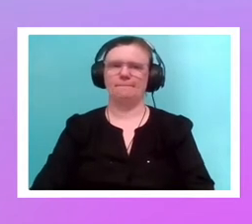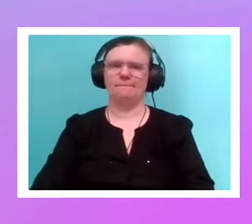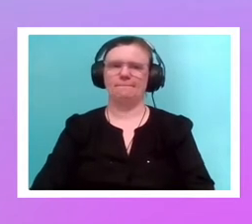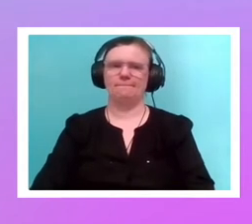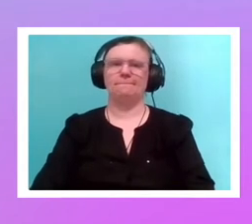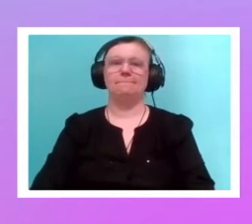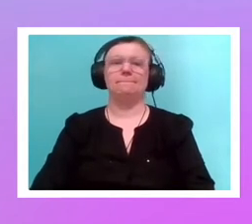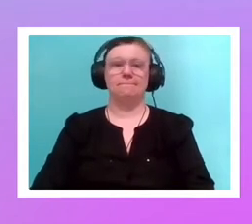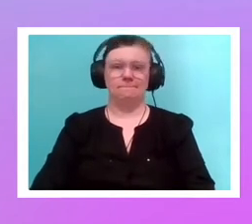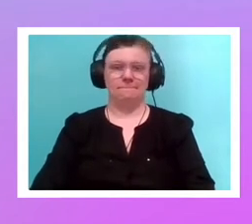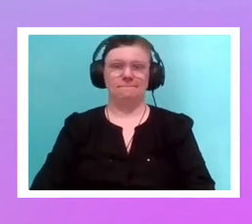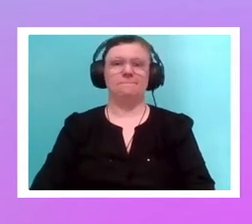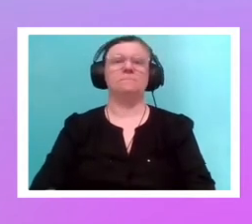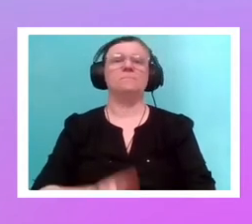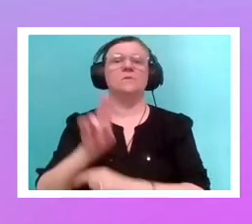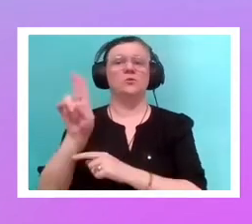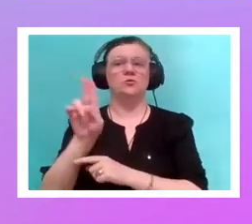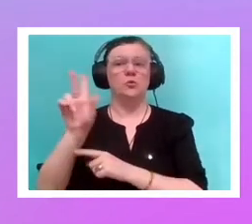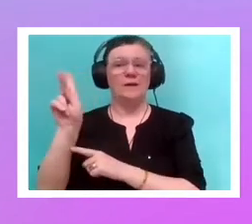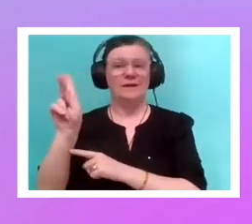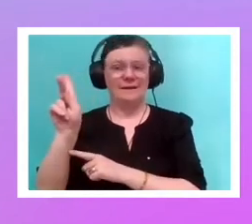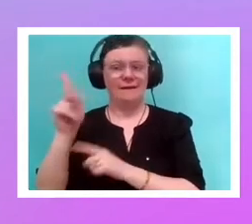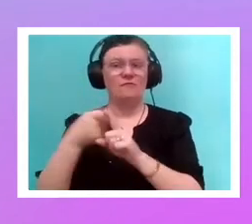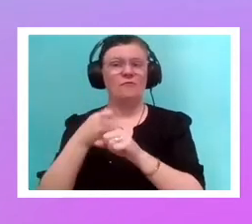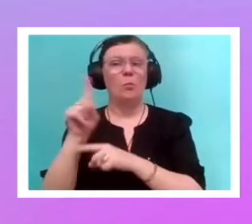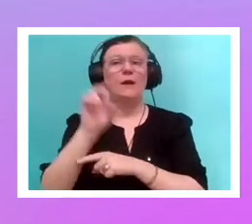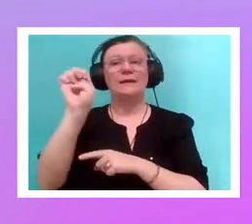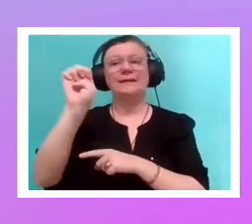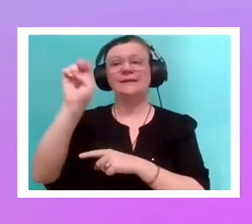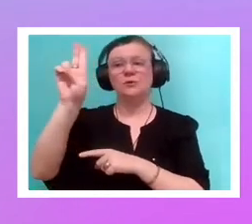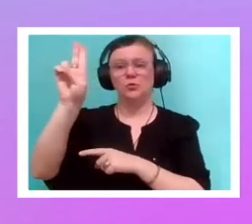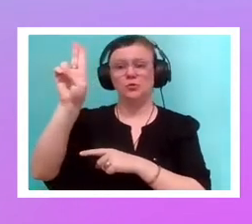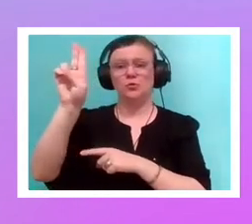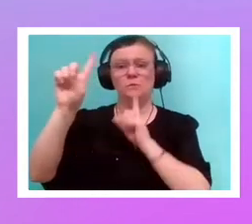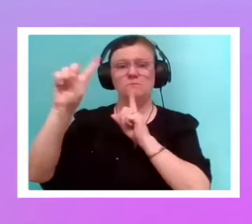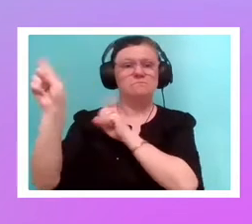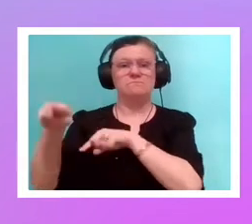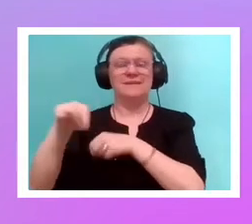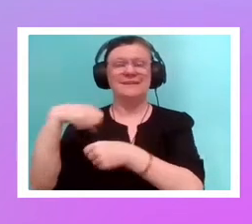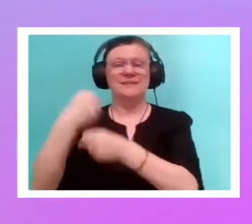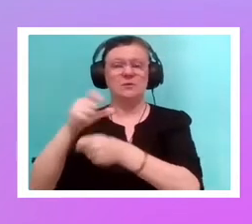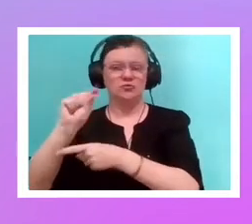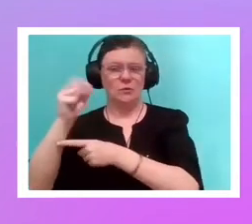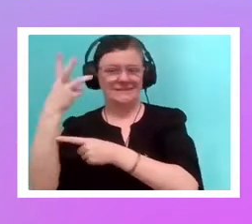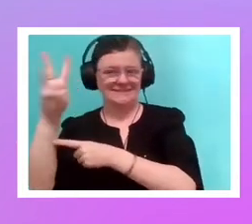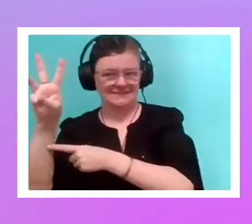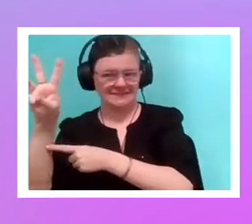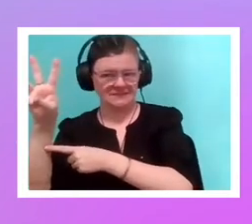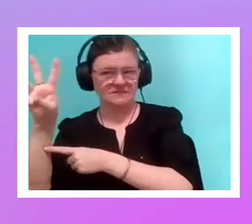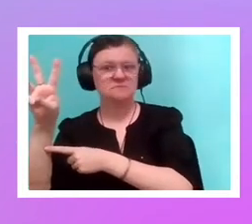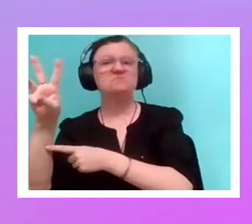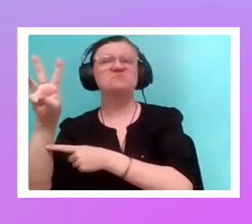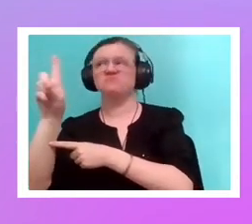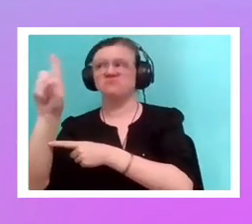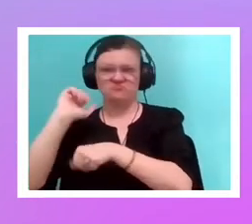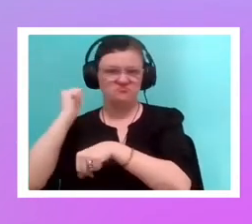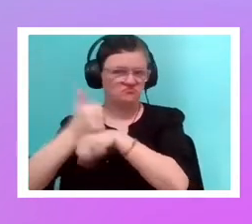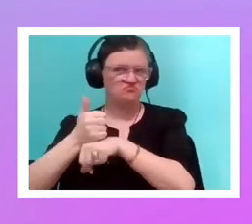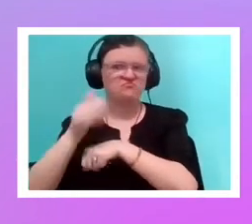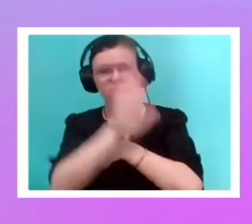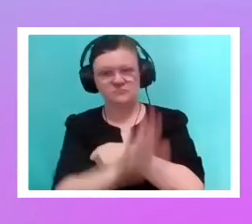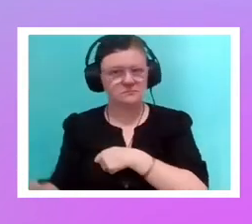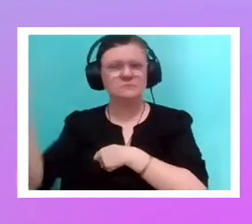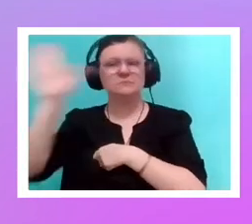The UK regulations actually came from a European Union directive of 2016, and these have been enacted across all of